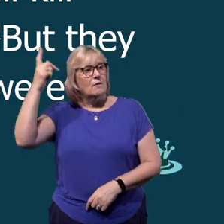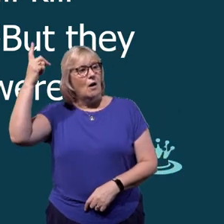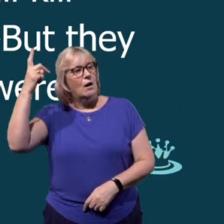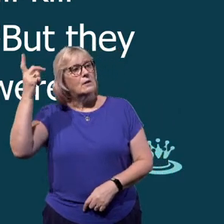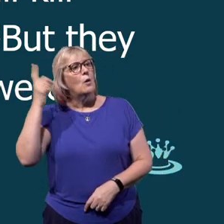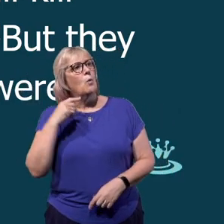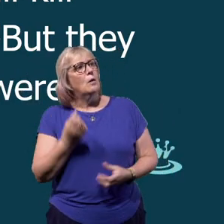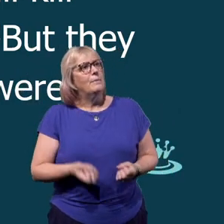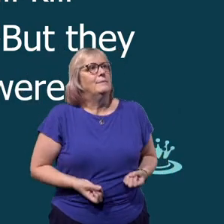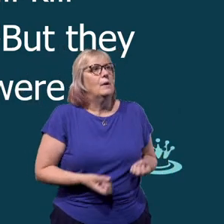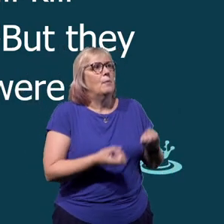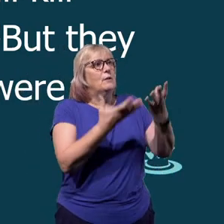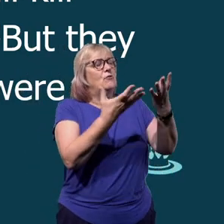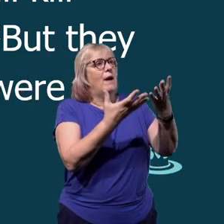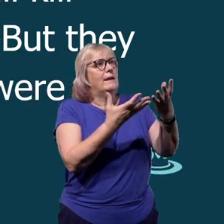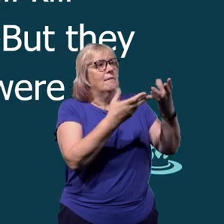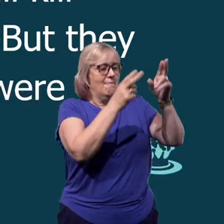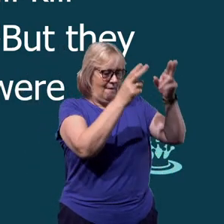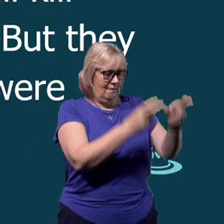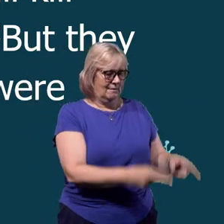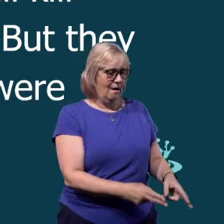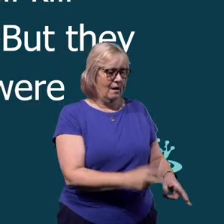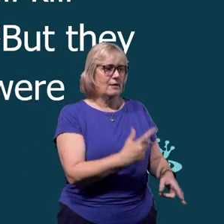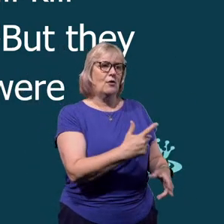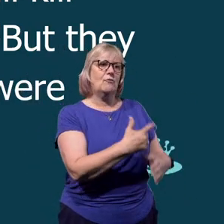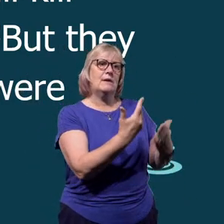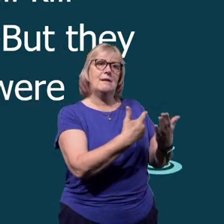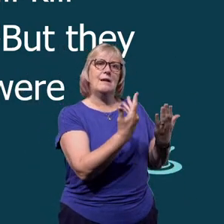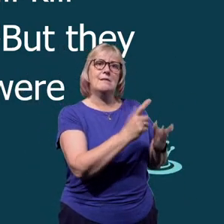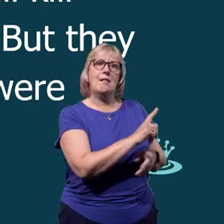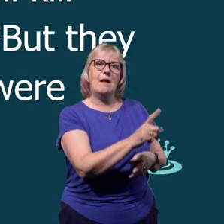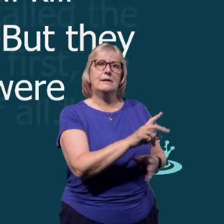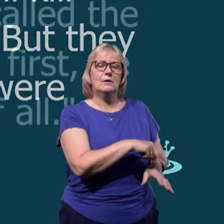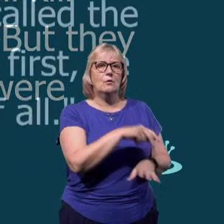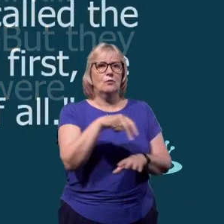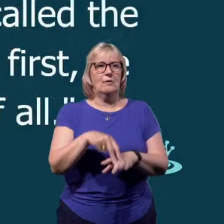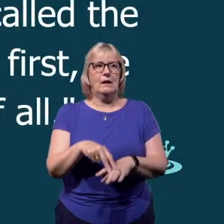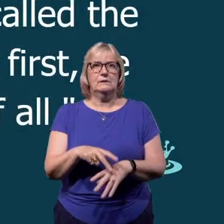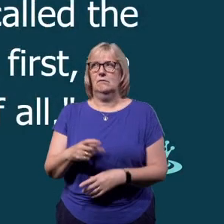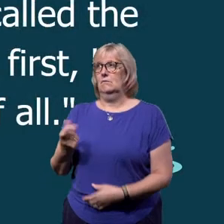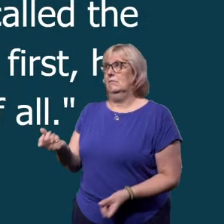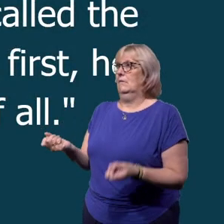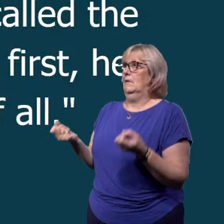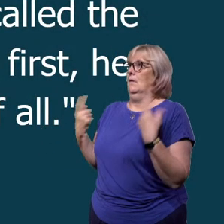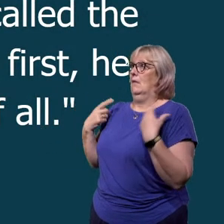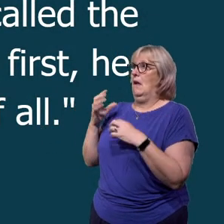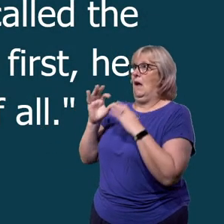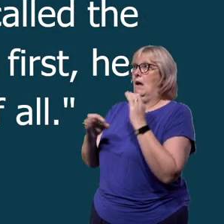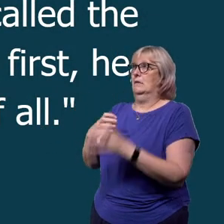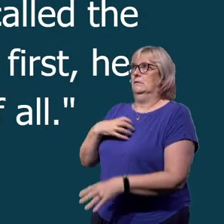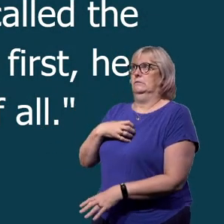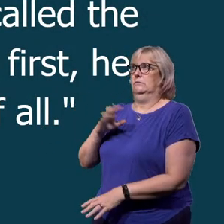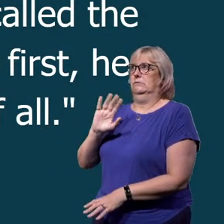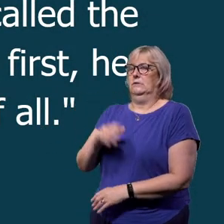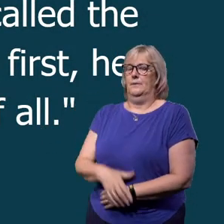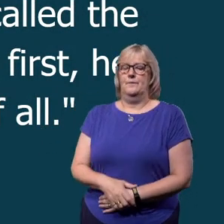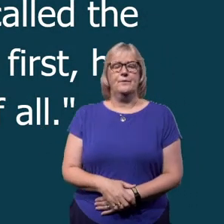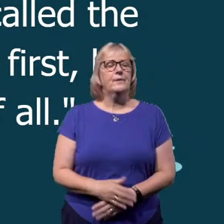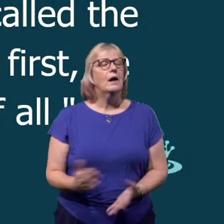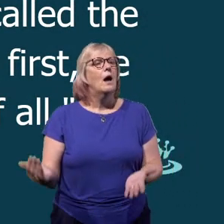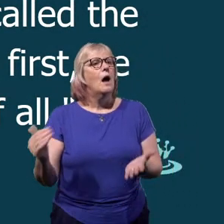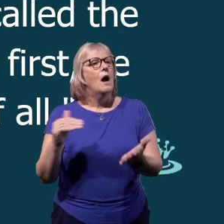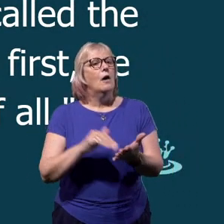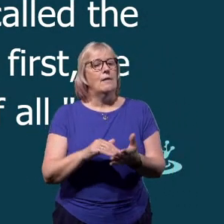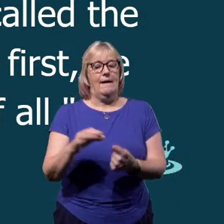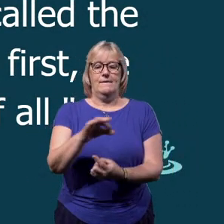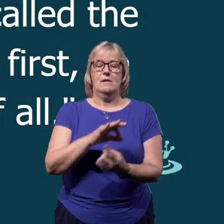he'll rise. They didn't understand what he meant, were afraid to ask him about it. They came to Capernaum. When he was in